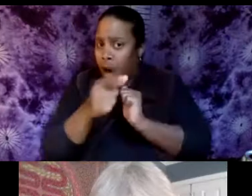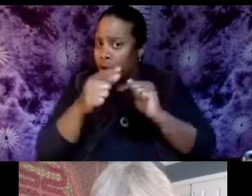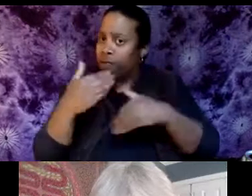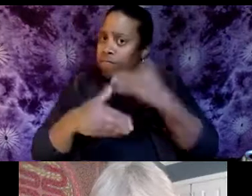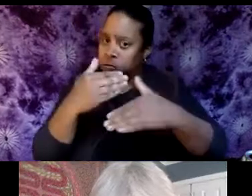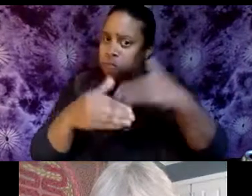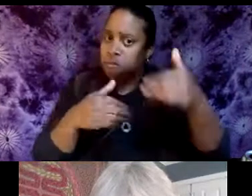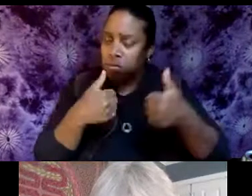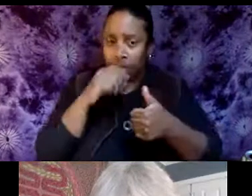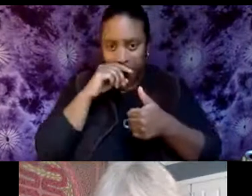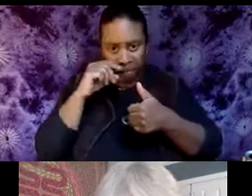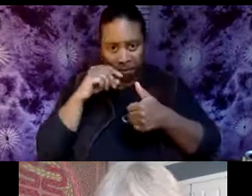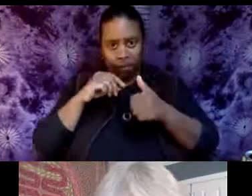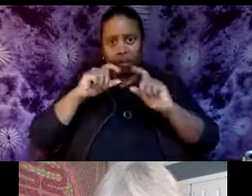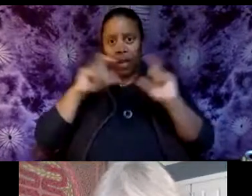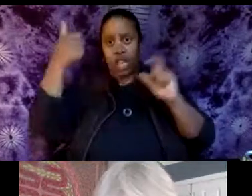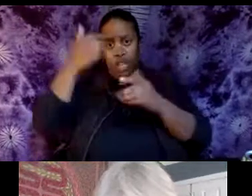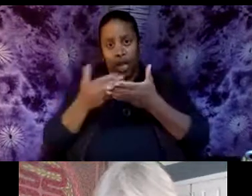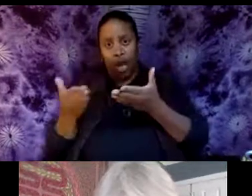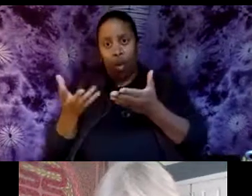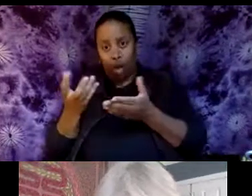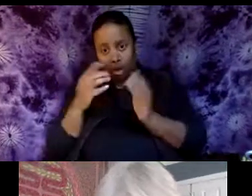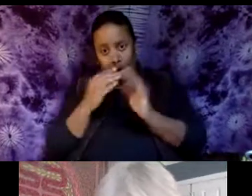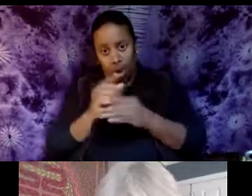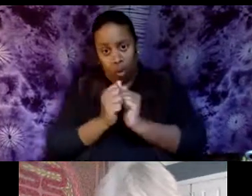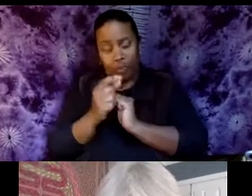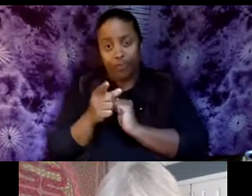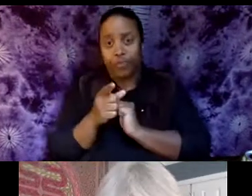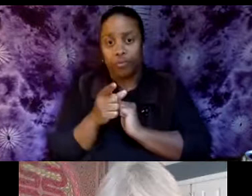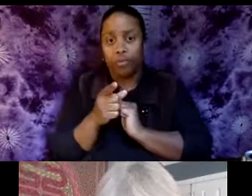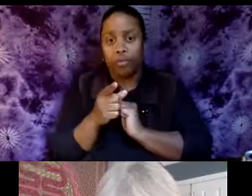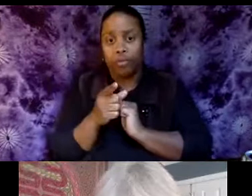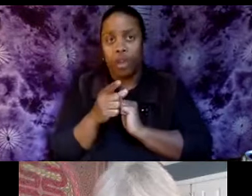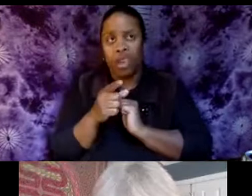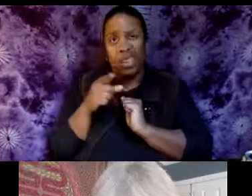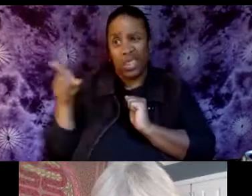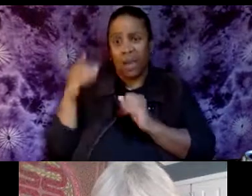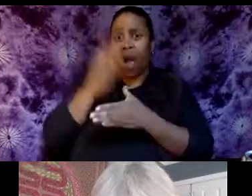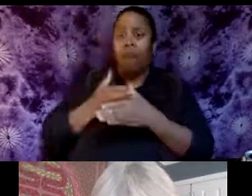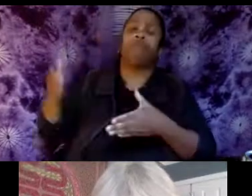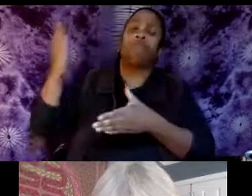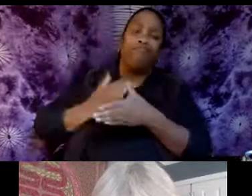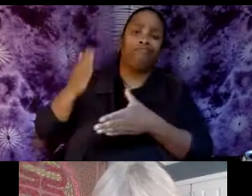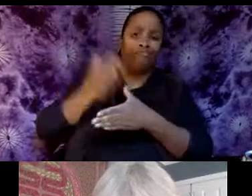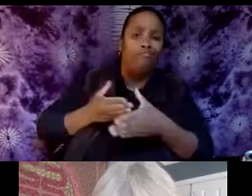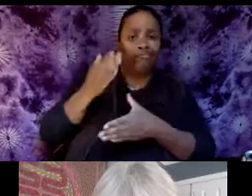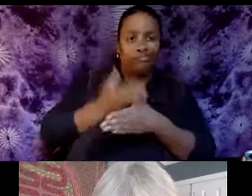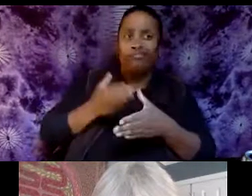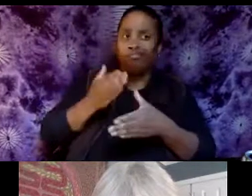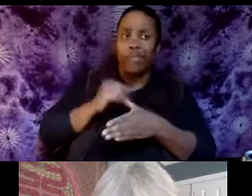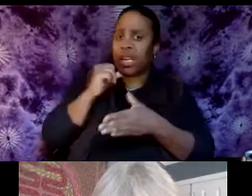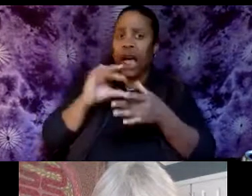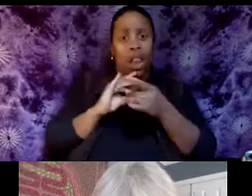The biggest thing I wanted to share with you in terms of like, him constantly harassing you or not letting you go,